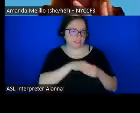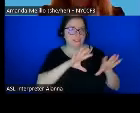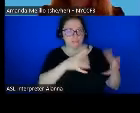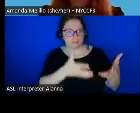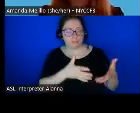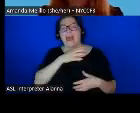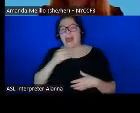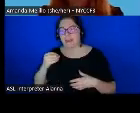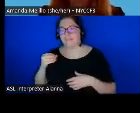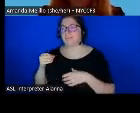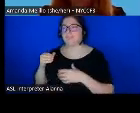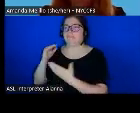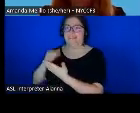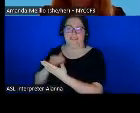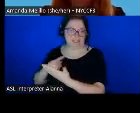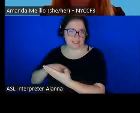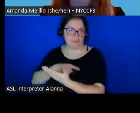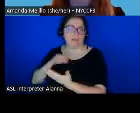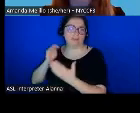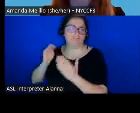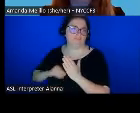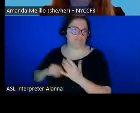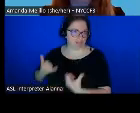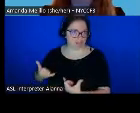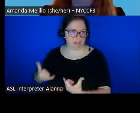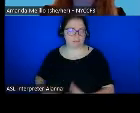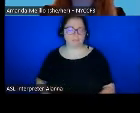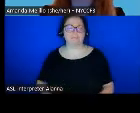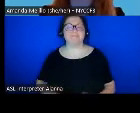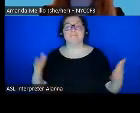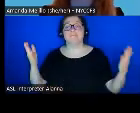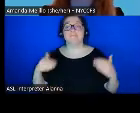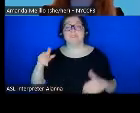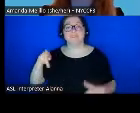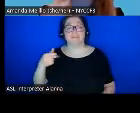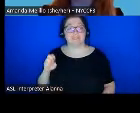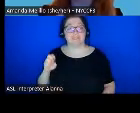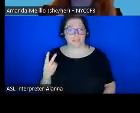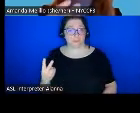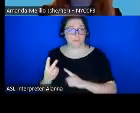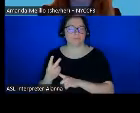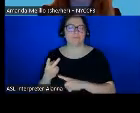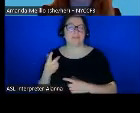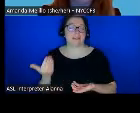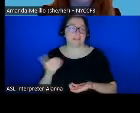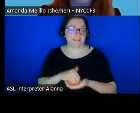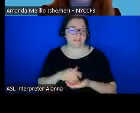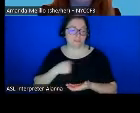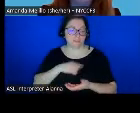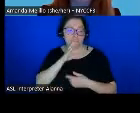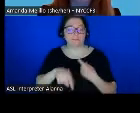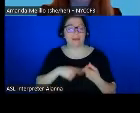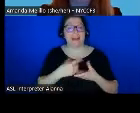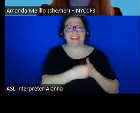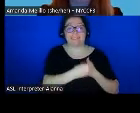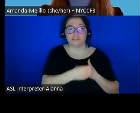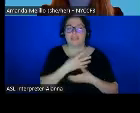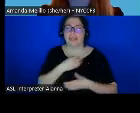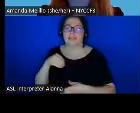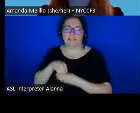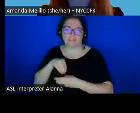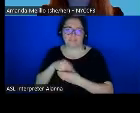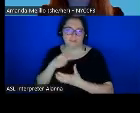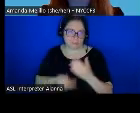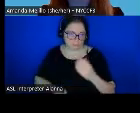in phase two for field outreach and capacity building and as i mentioned we're talking both externally and internally here um